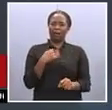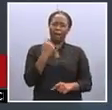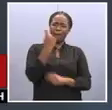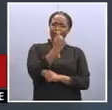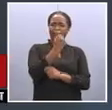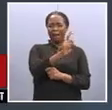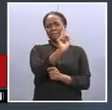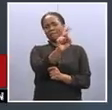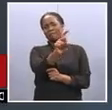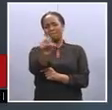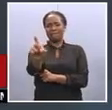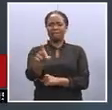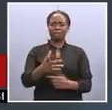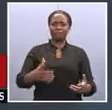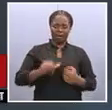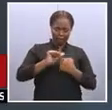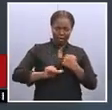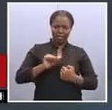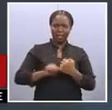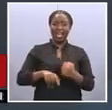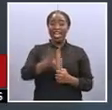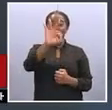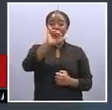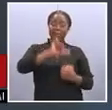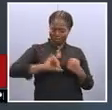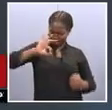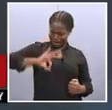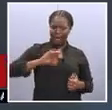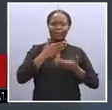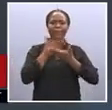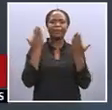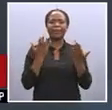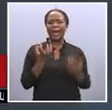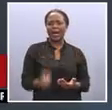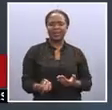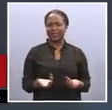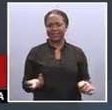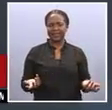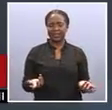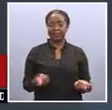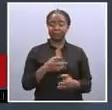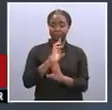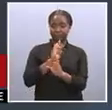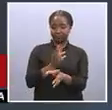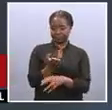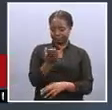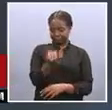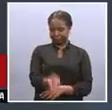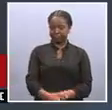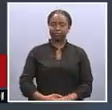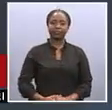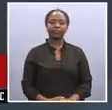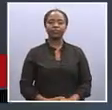in society have gone to work without fail for 3 months without receiving a single cent. Our reporter Michael Apple has